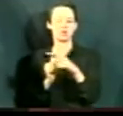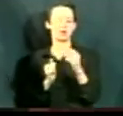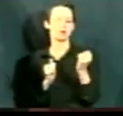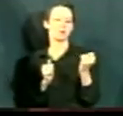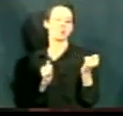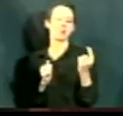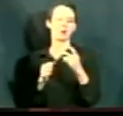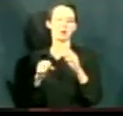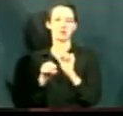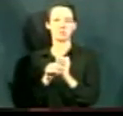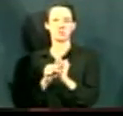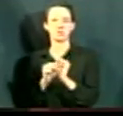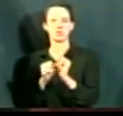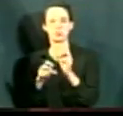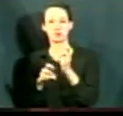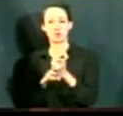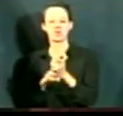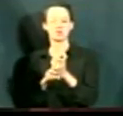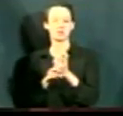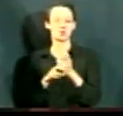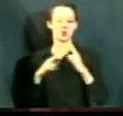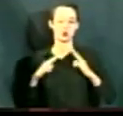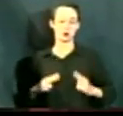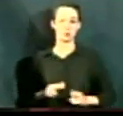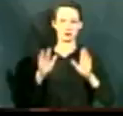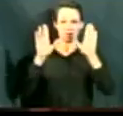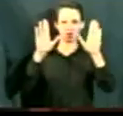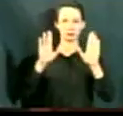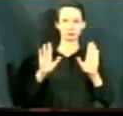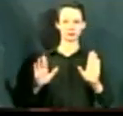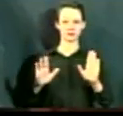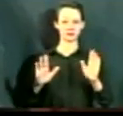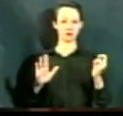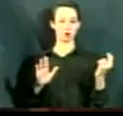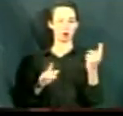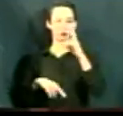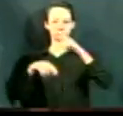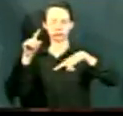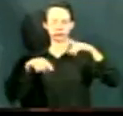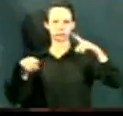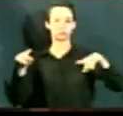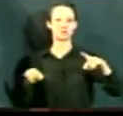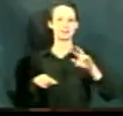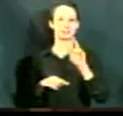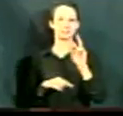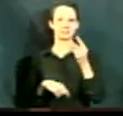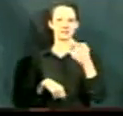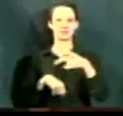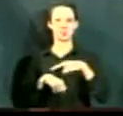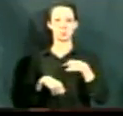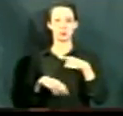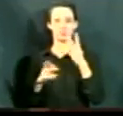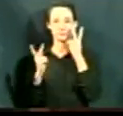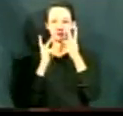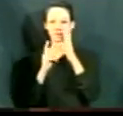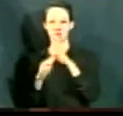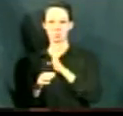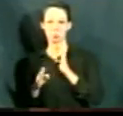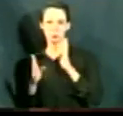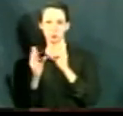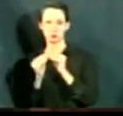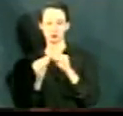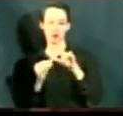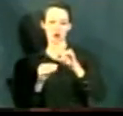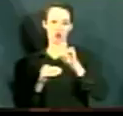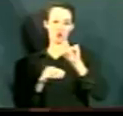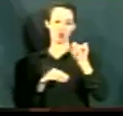excellence comes in all packages. This is only the second time I've been to one of your board meetings. The other was Monday night. You